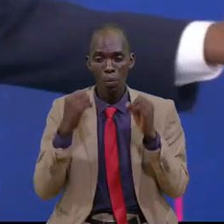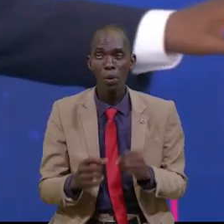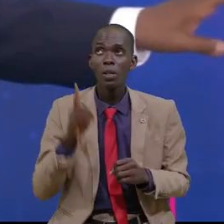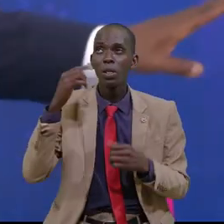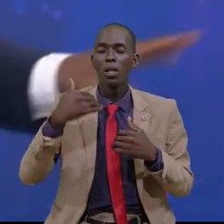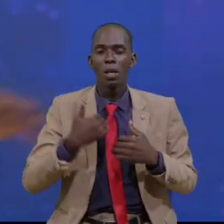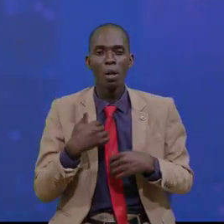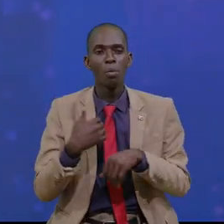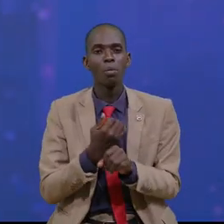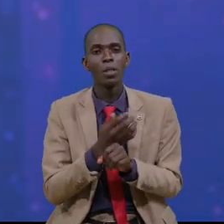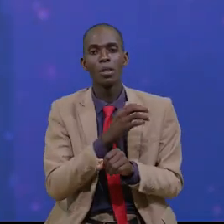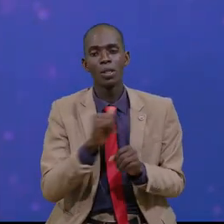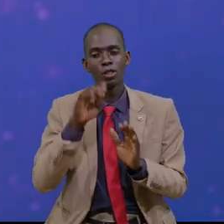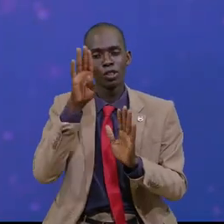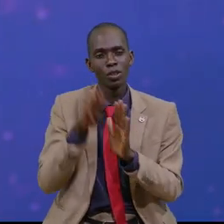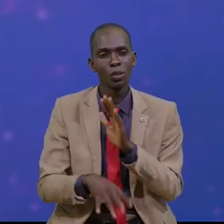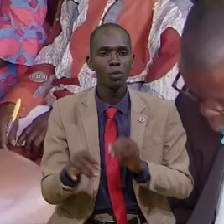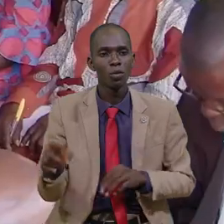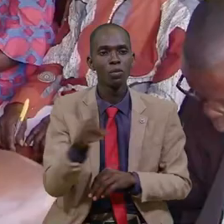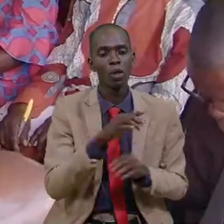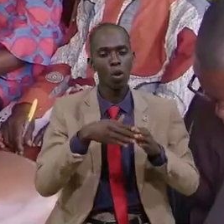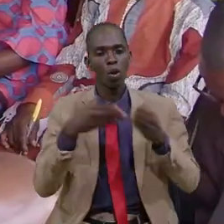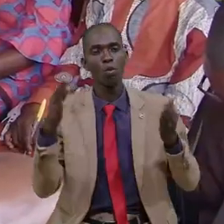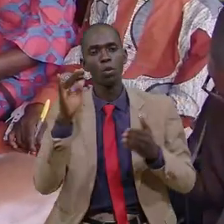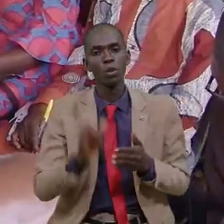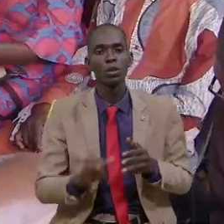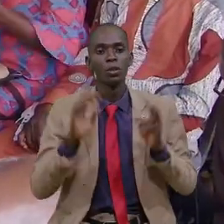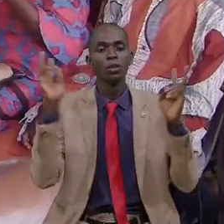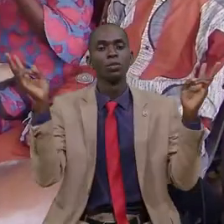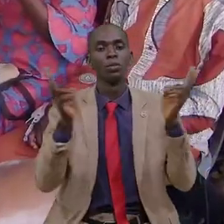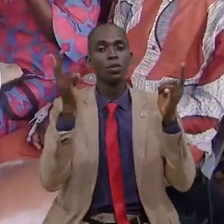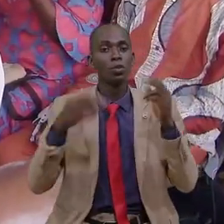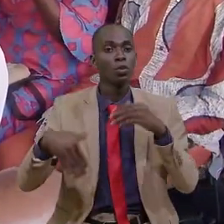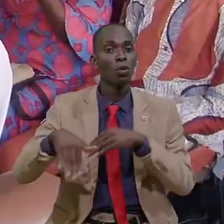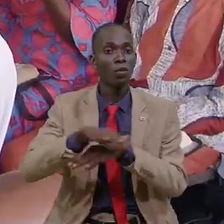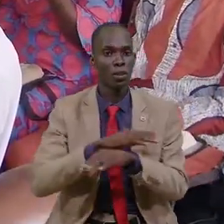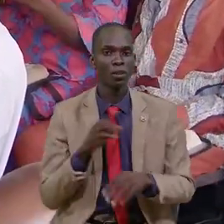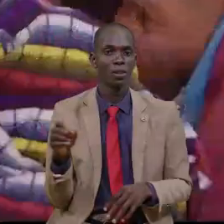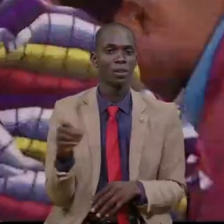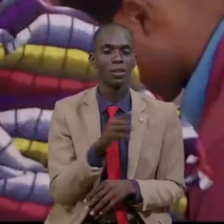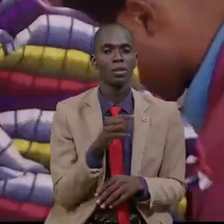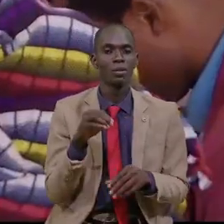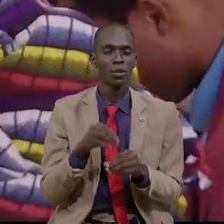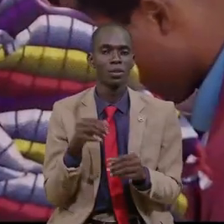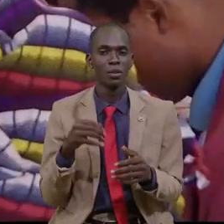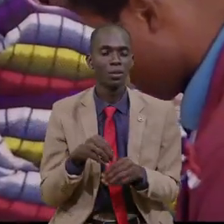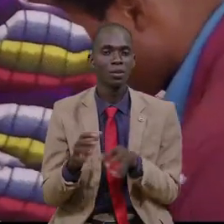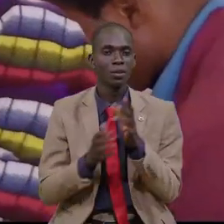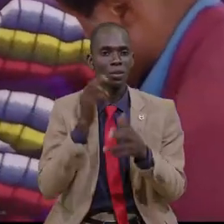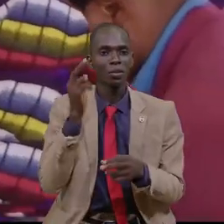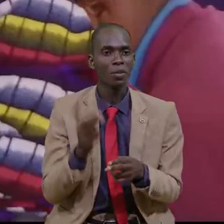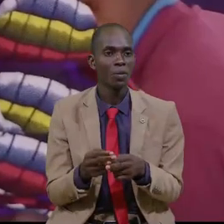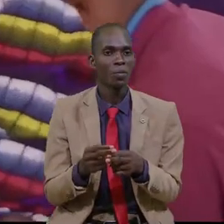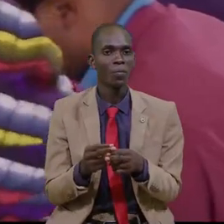them openly, triumphing over them in each, in Jesus' name. Look at number